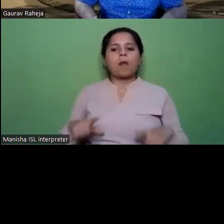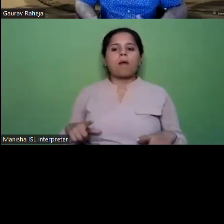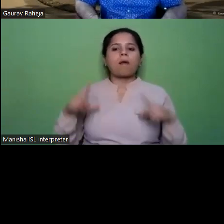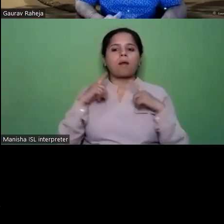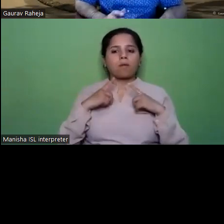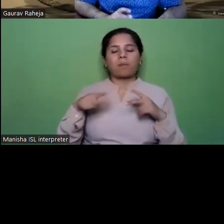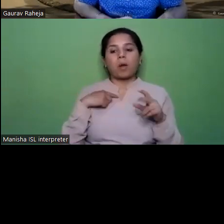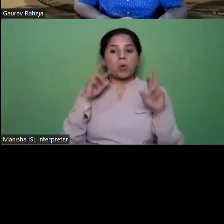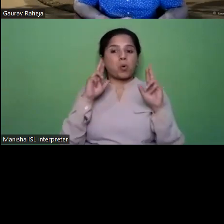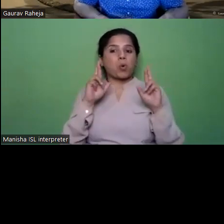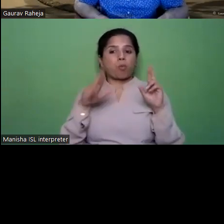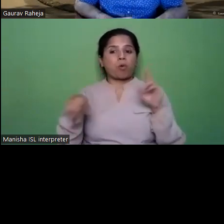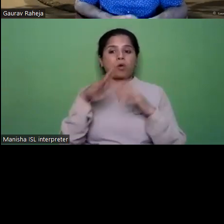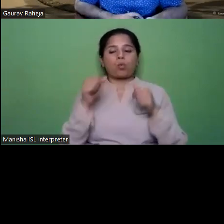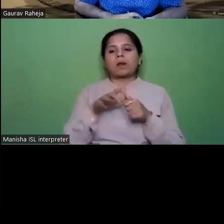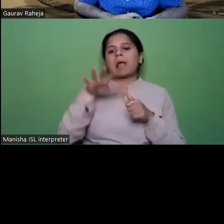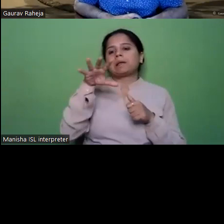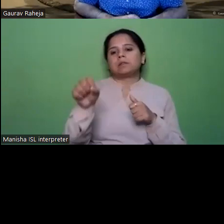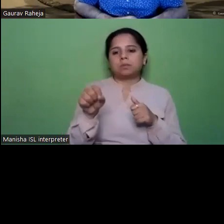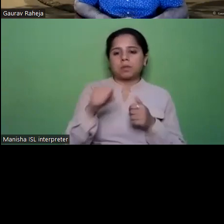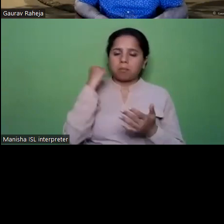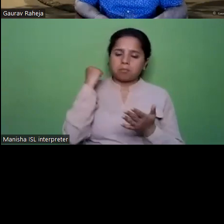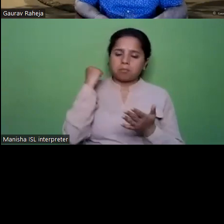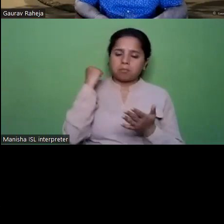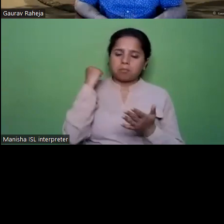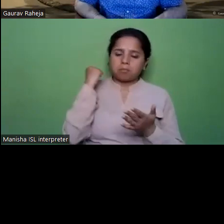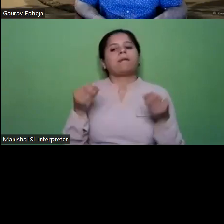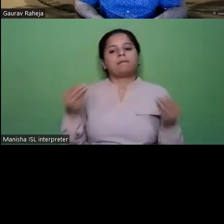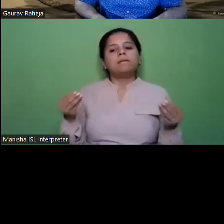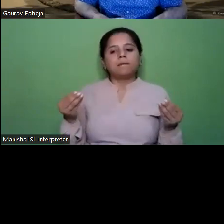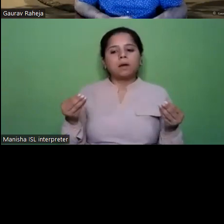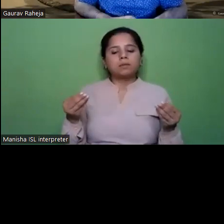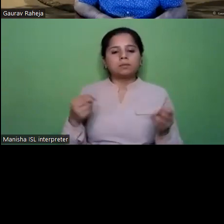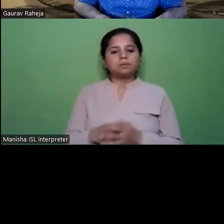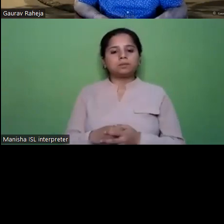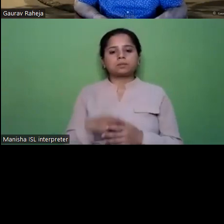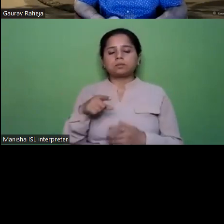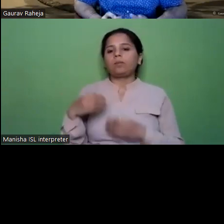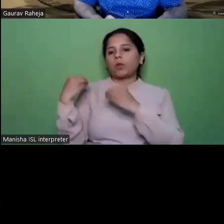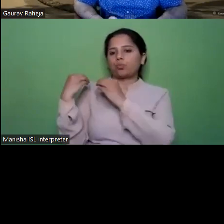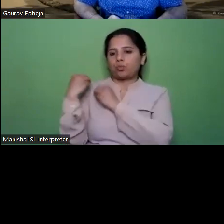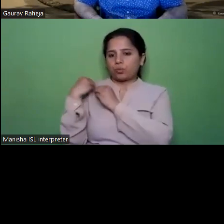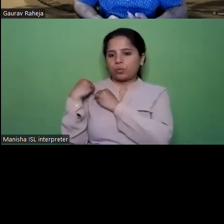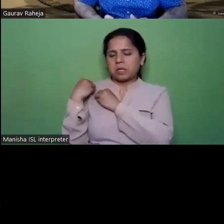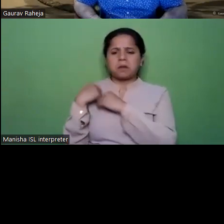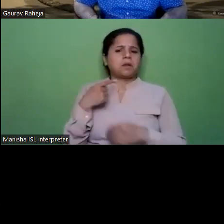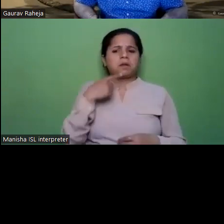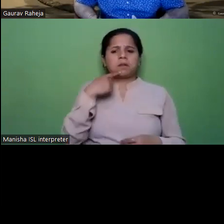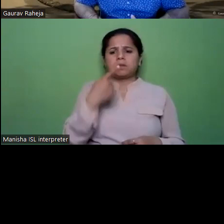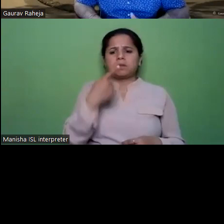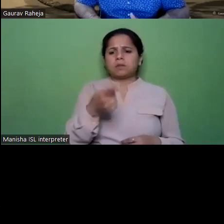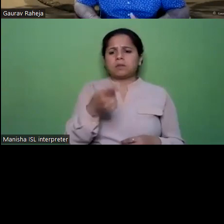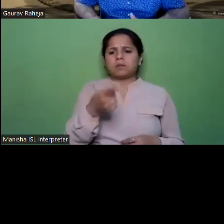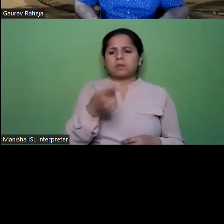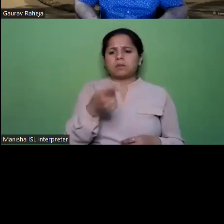expectation is accessibility must be provided. And it is the responsibility, I would say it is not the responsibility